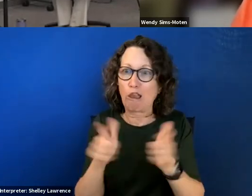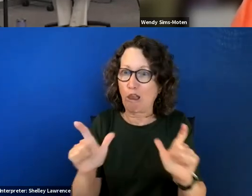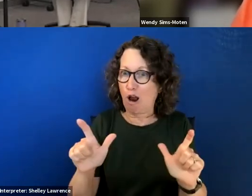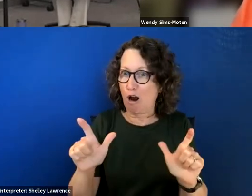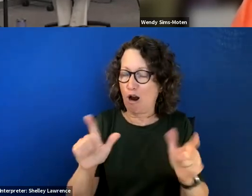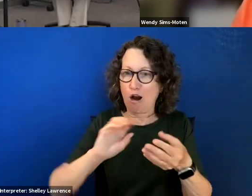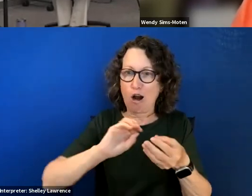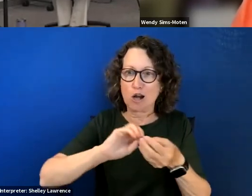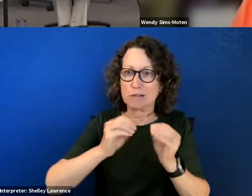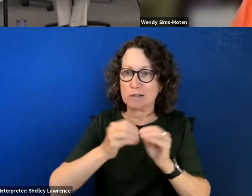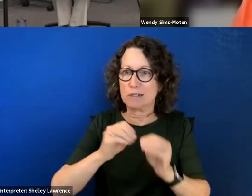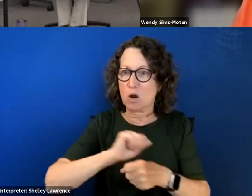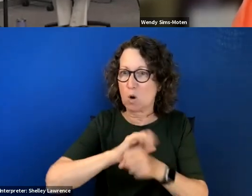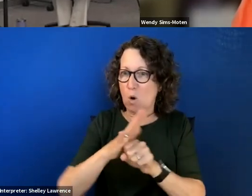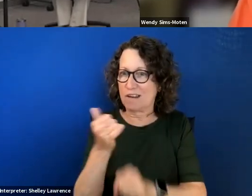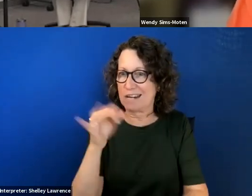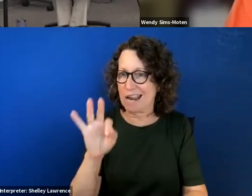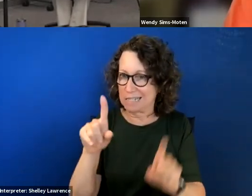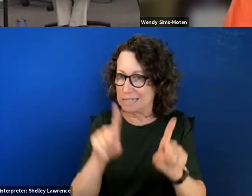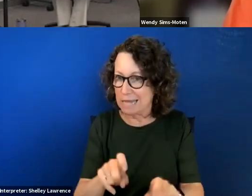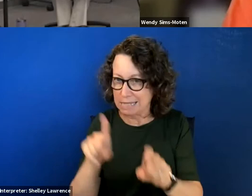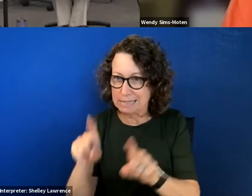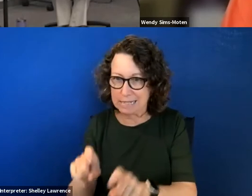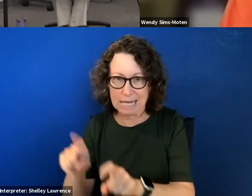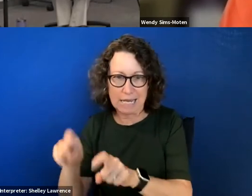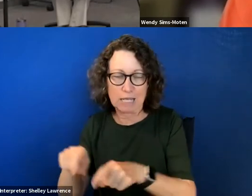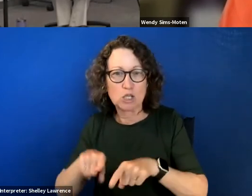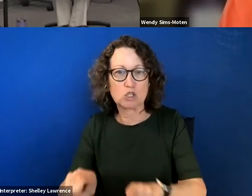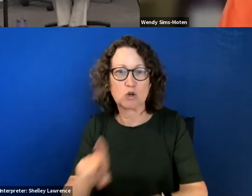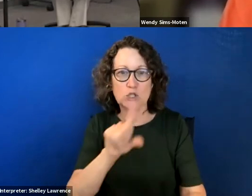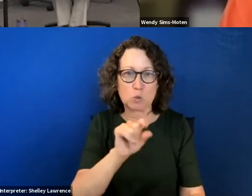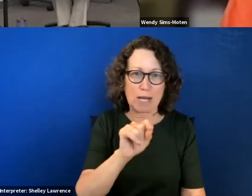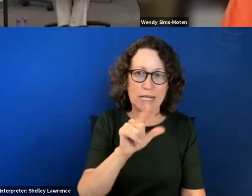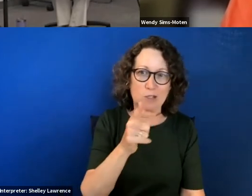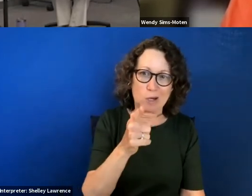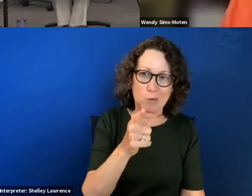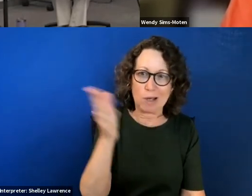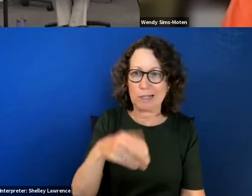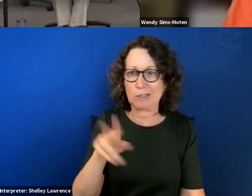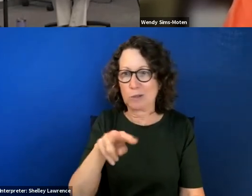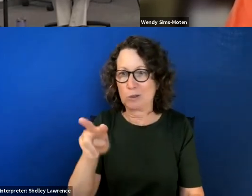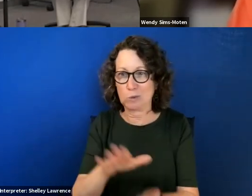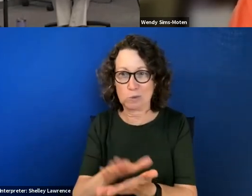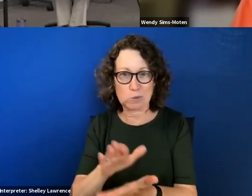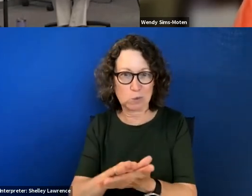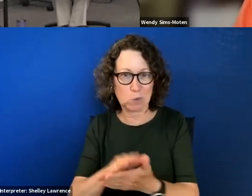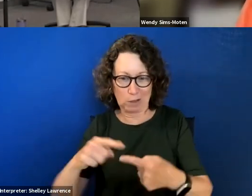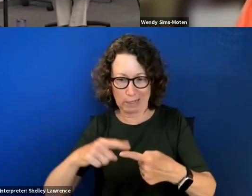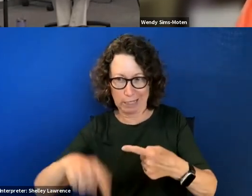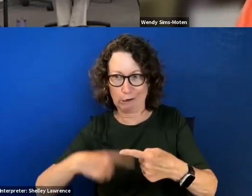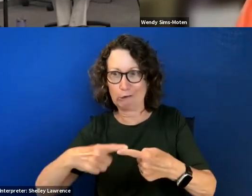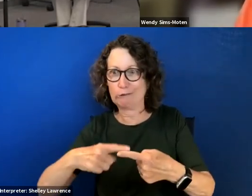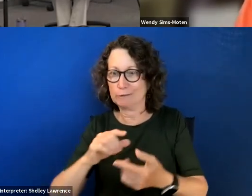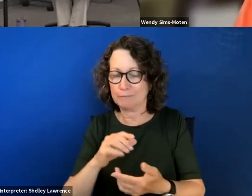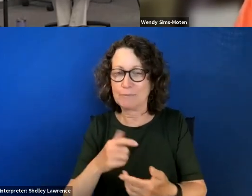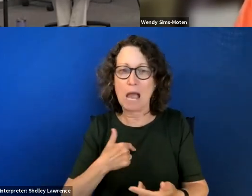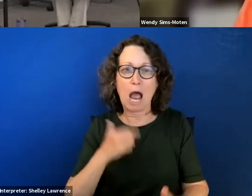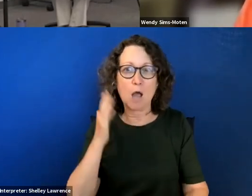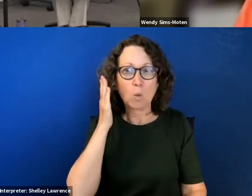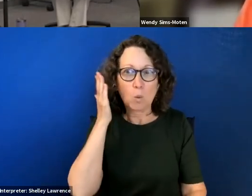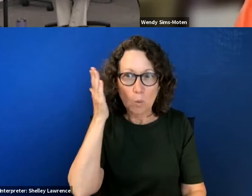large-scale COVID-19 testing during the 2021-22 school year. I will